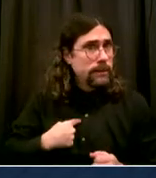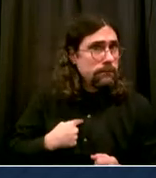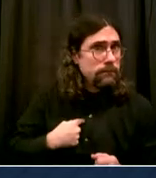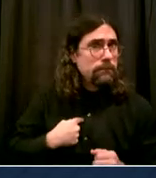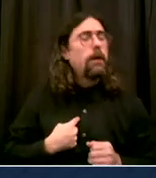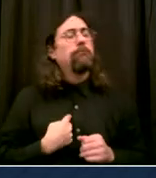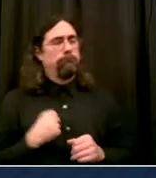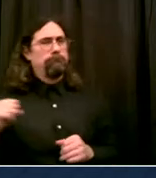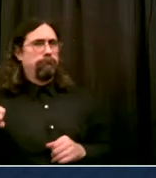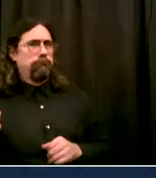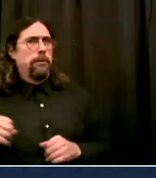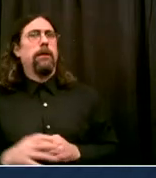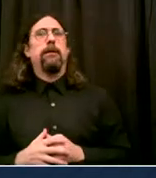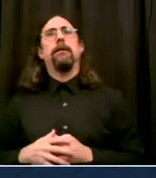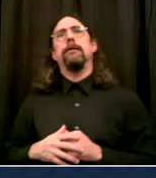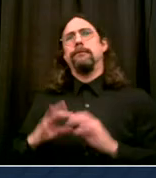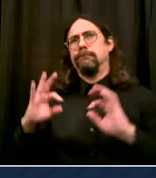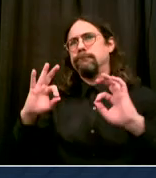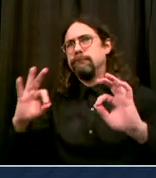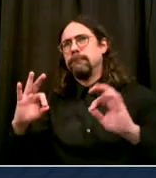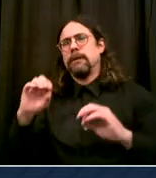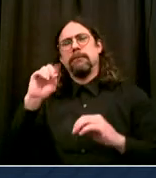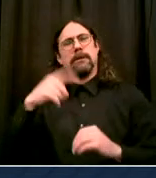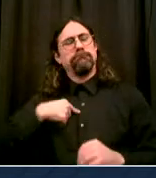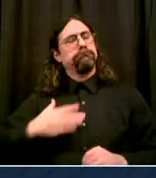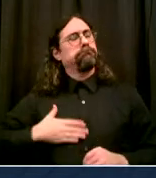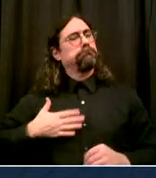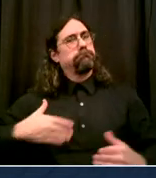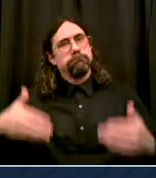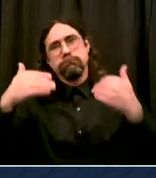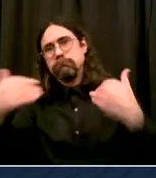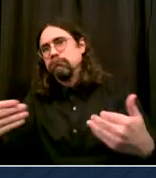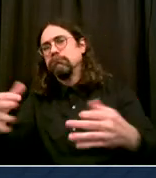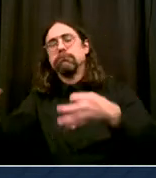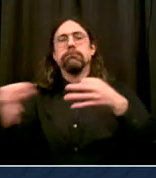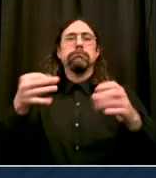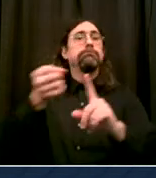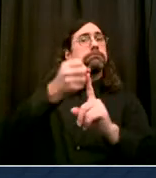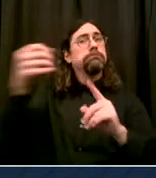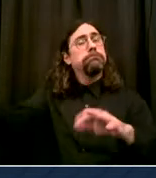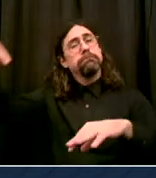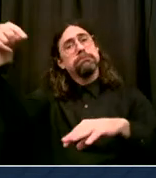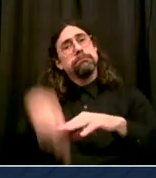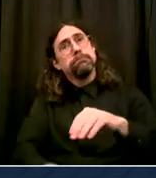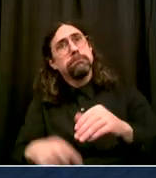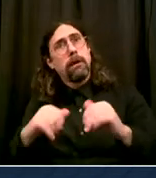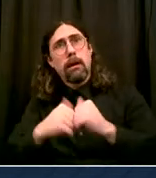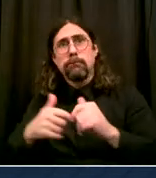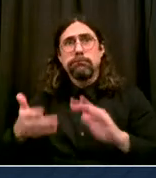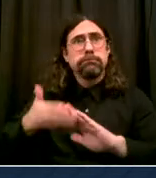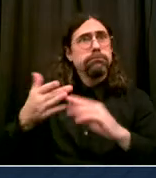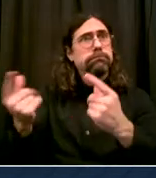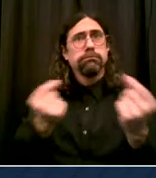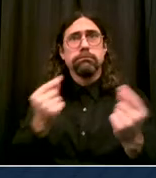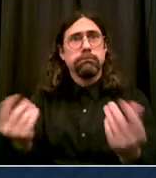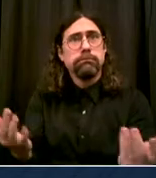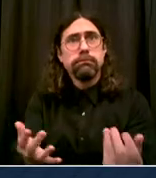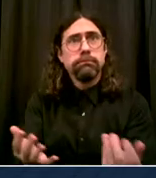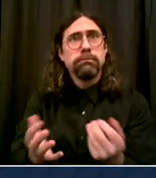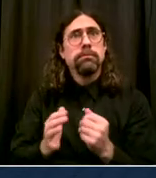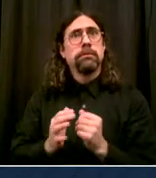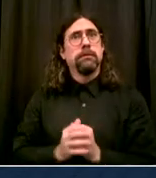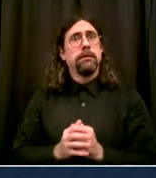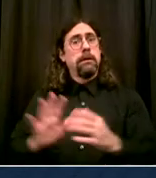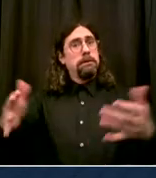more in detail. We have existing capacity per week for about 150,000 doses. That's through